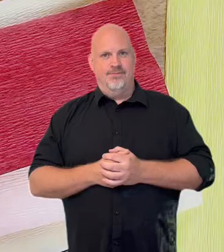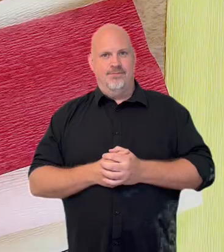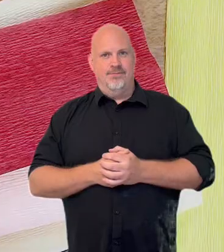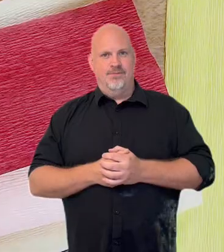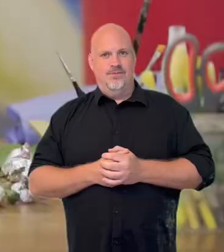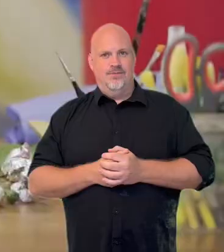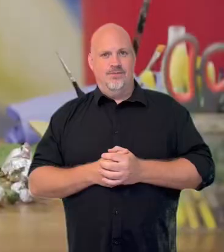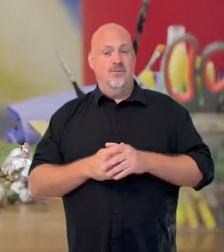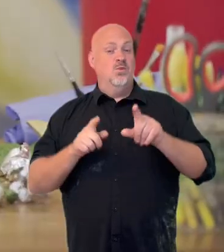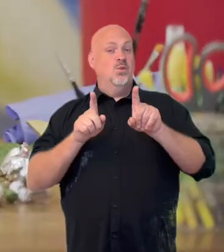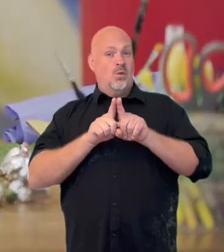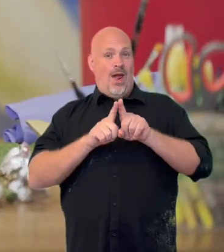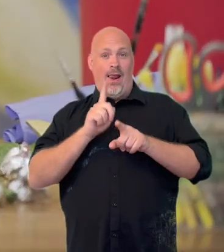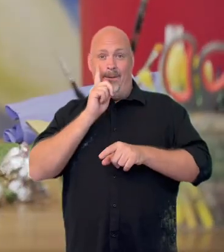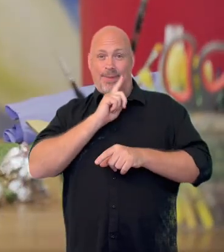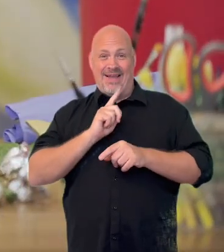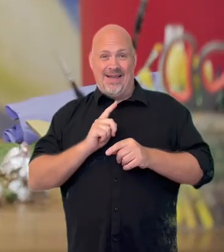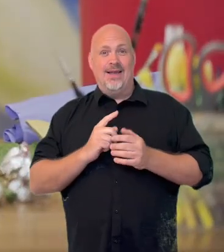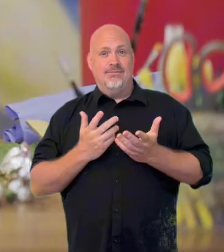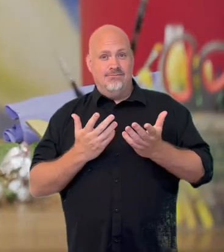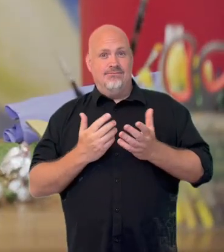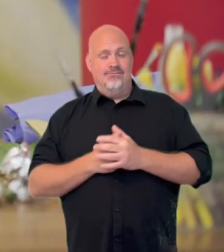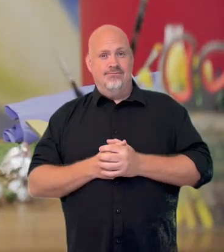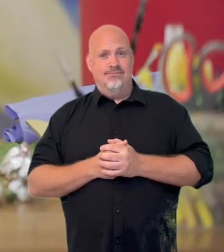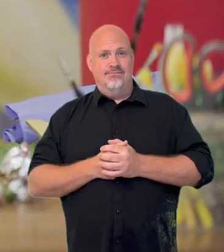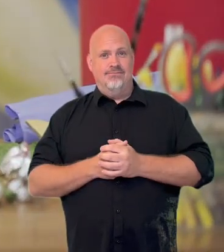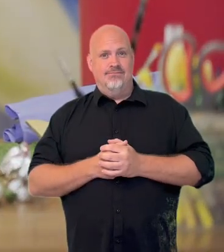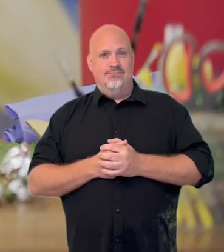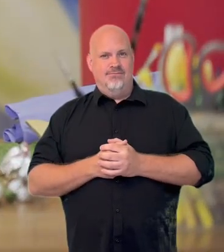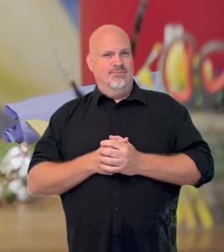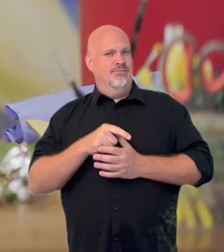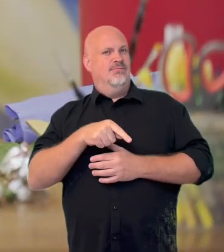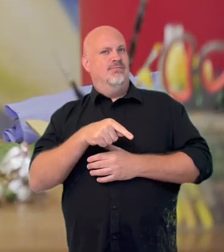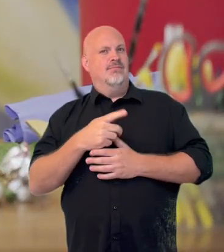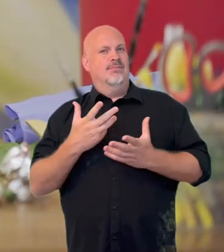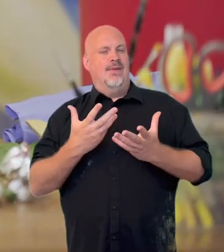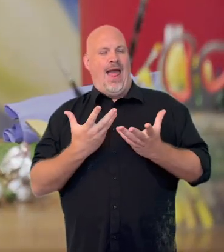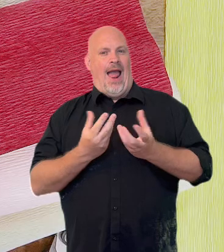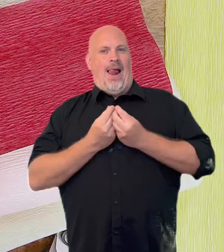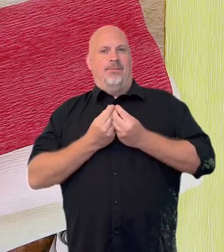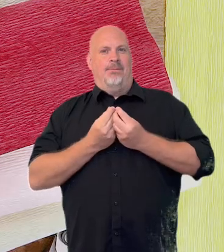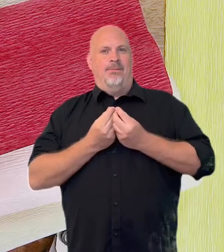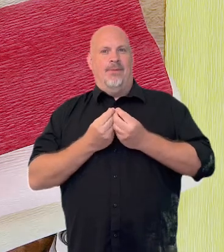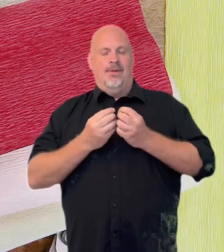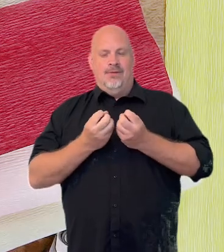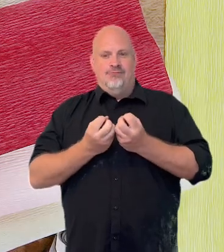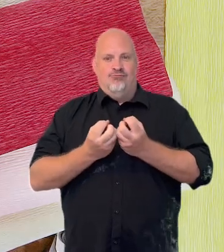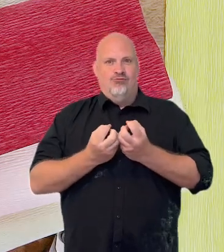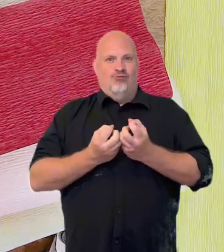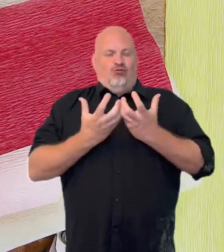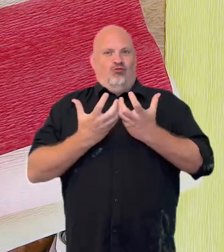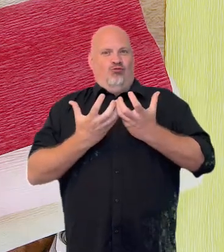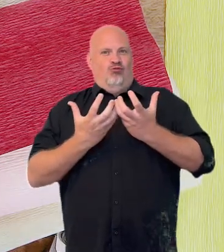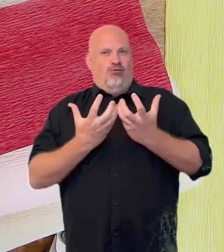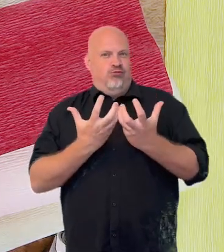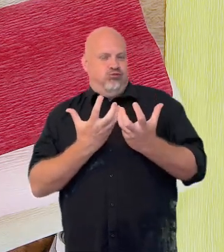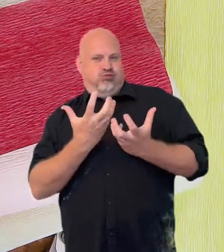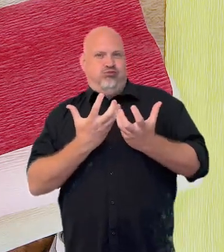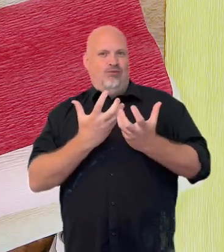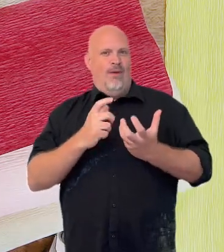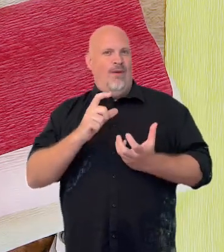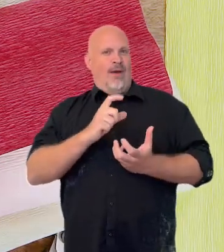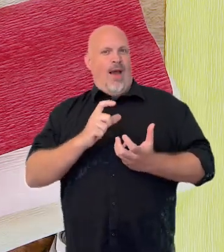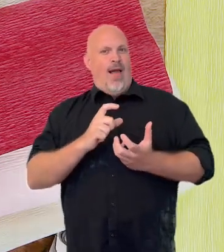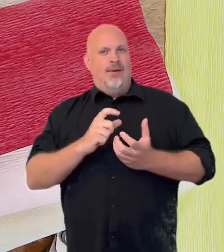As well as some of this pink to really amp up the vibrancy.